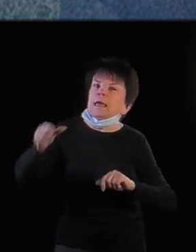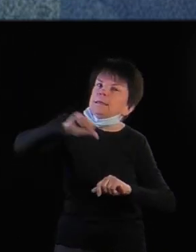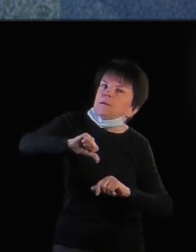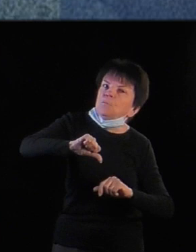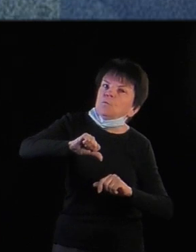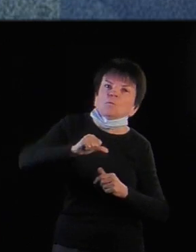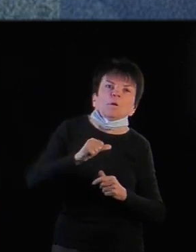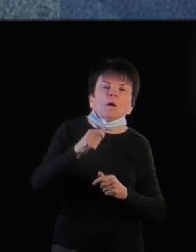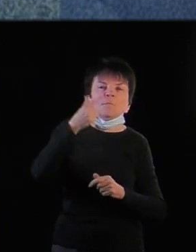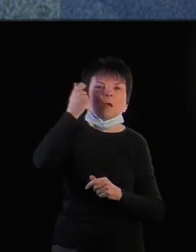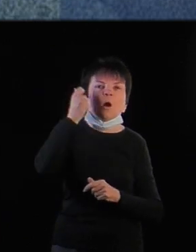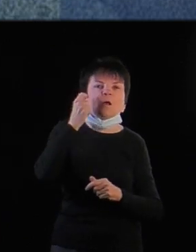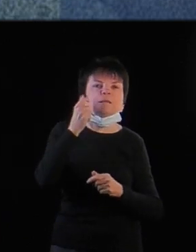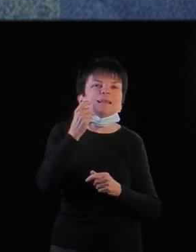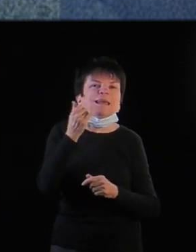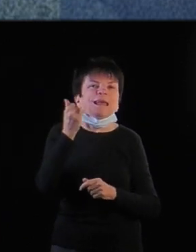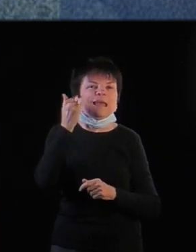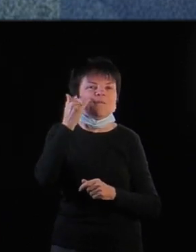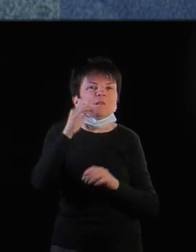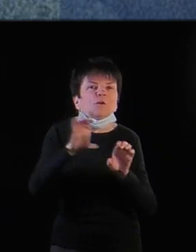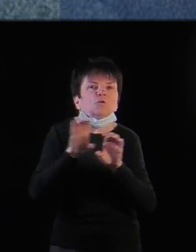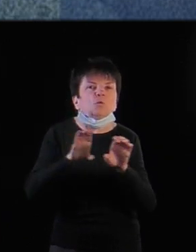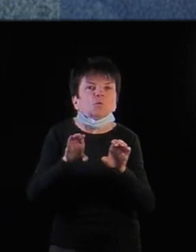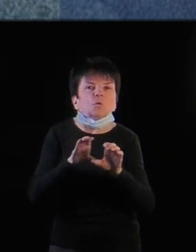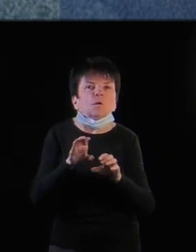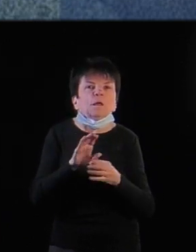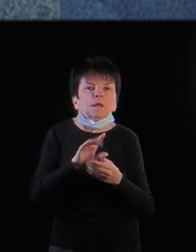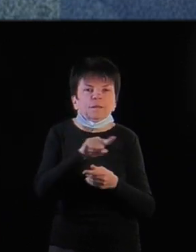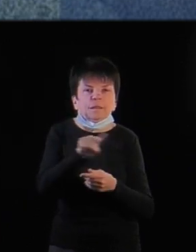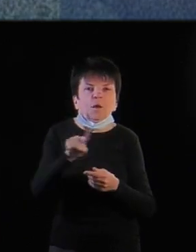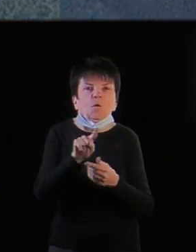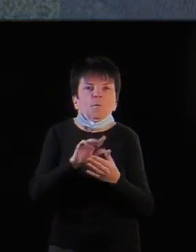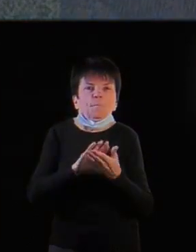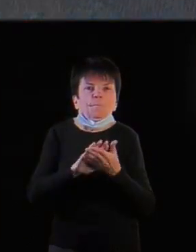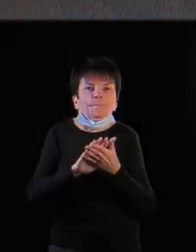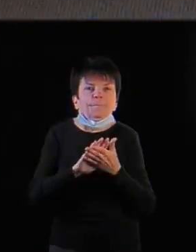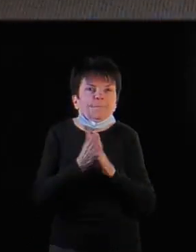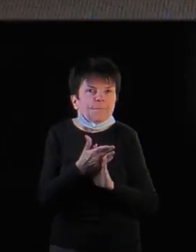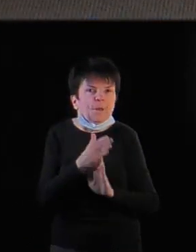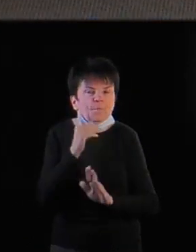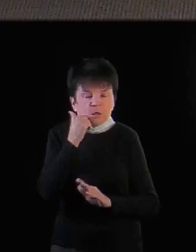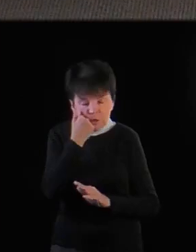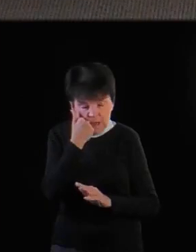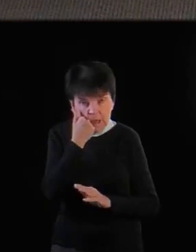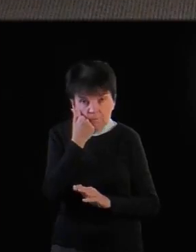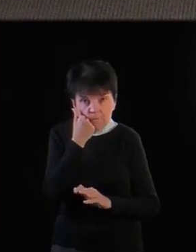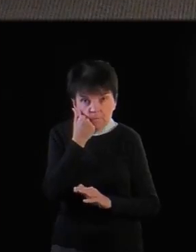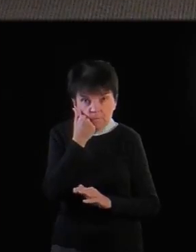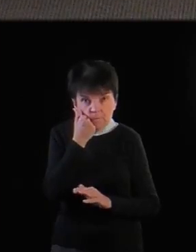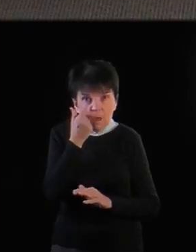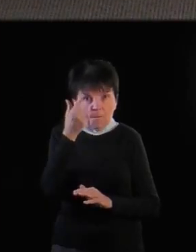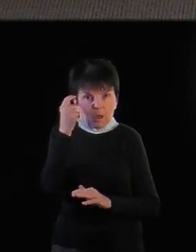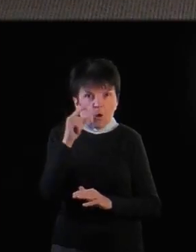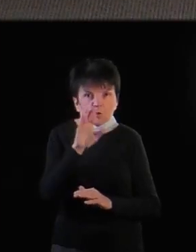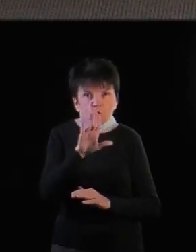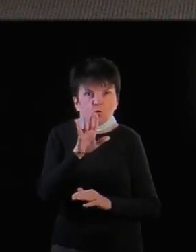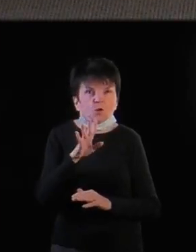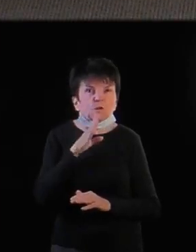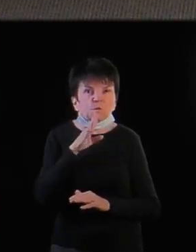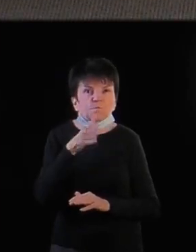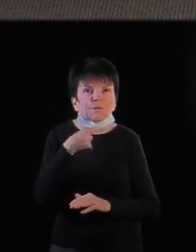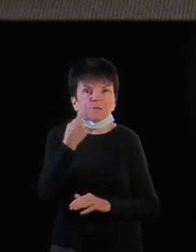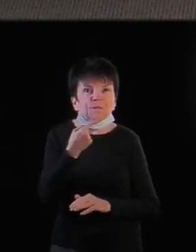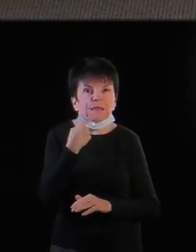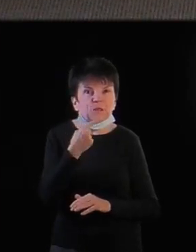have nothing bad to say about us. Wow. So we, as ambassadors,